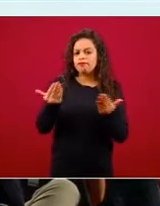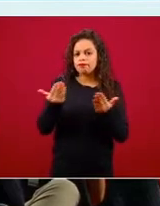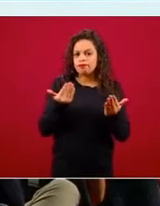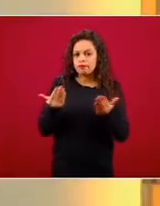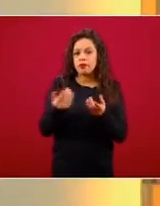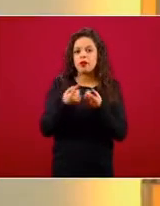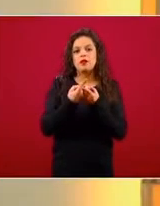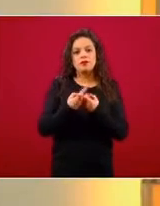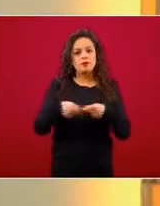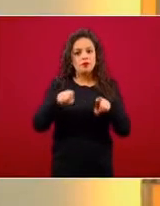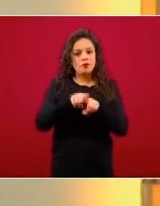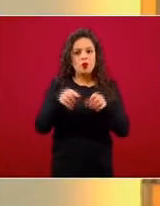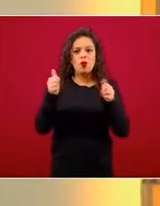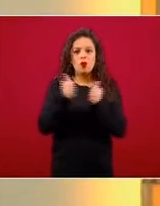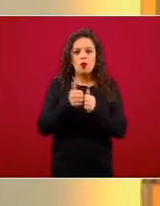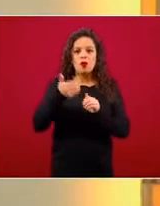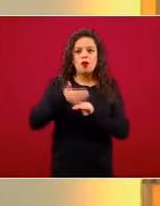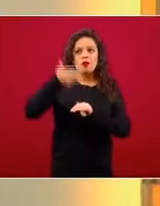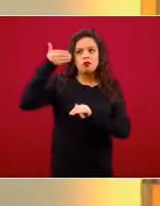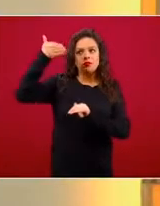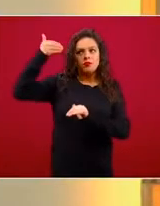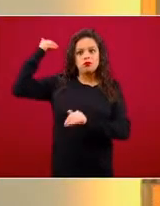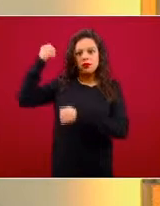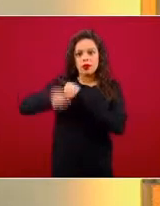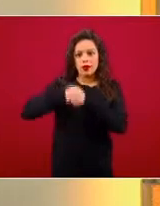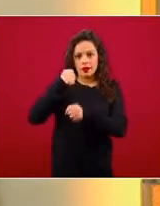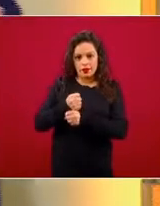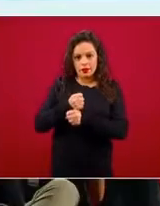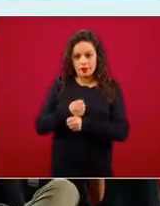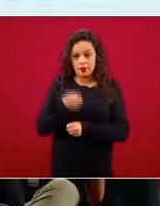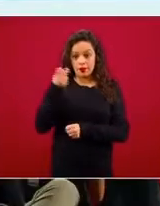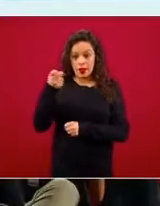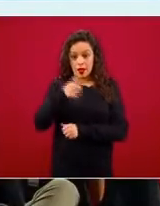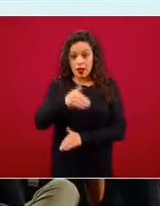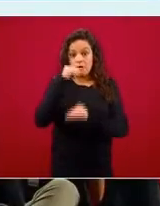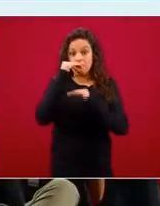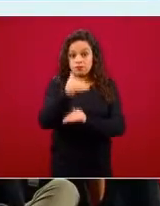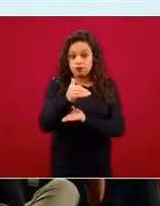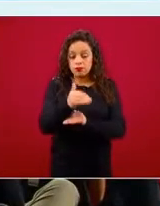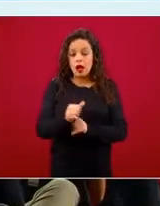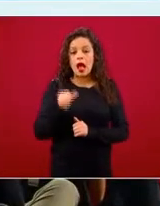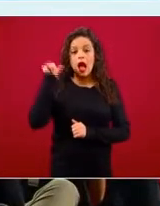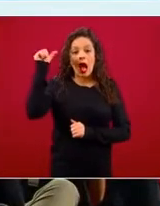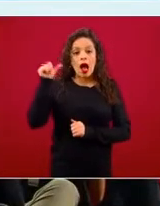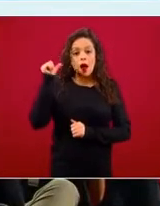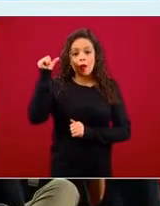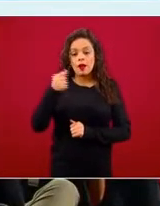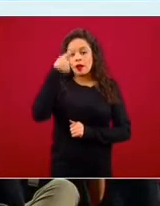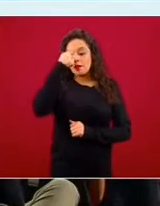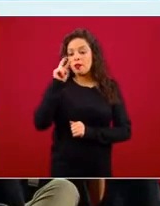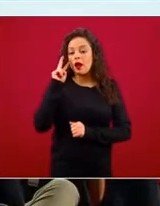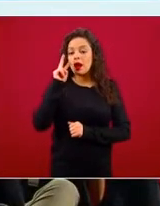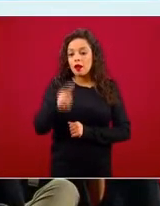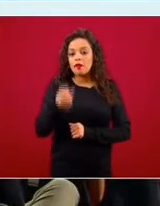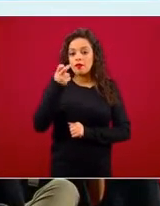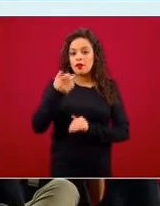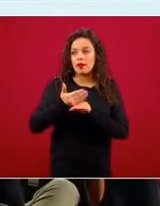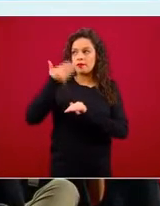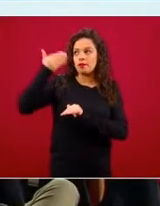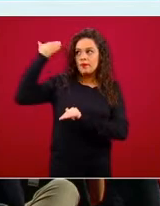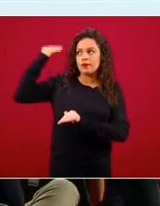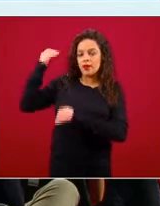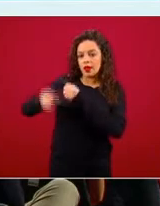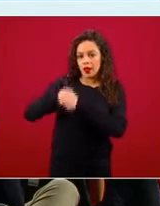can compare this to previous years. This way you can understand 2020, which is real time. This is the